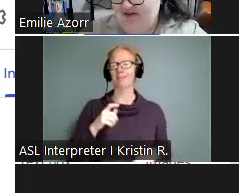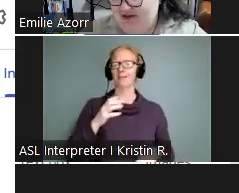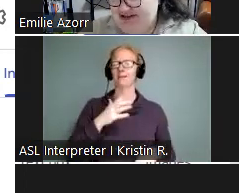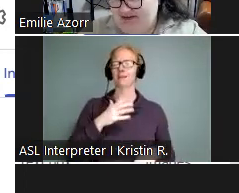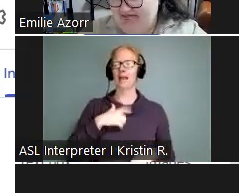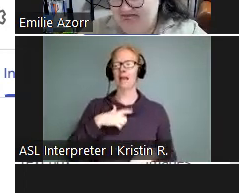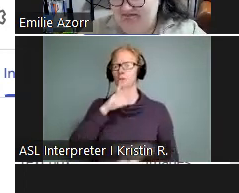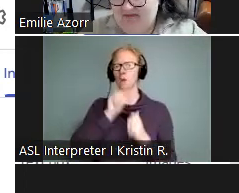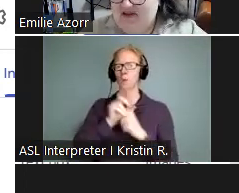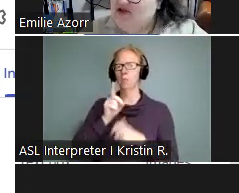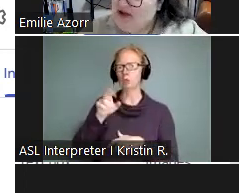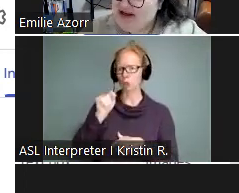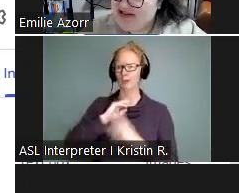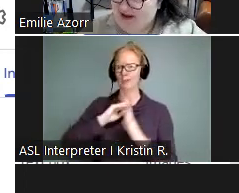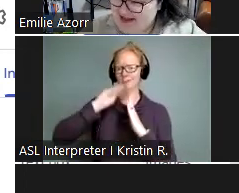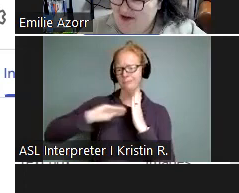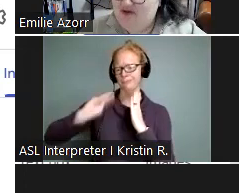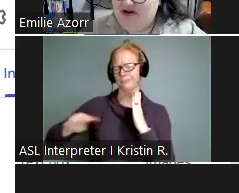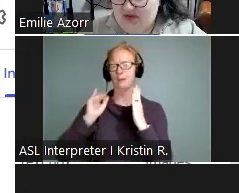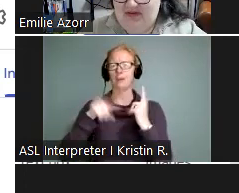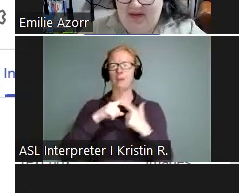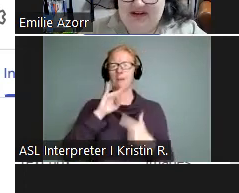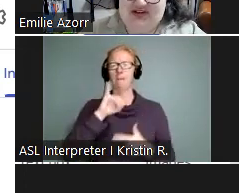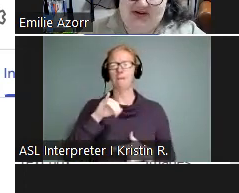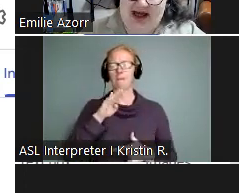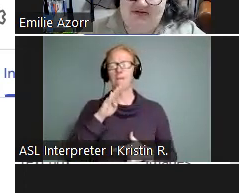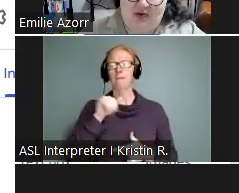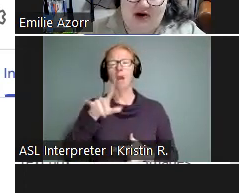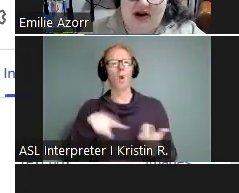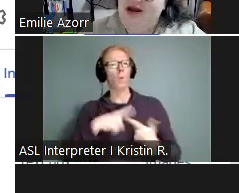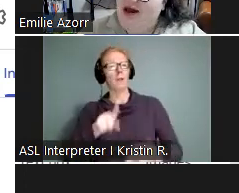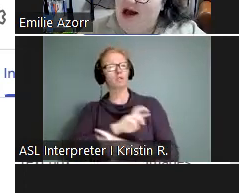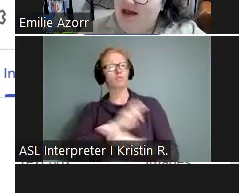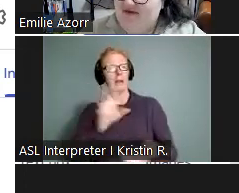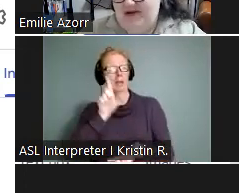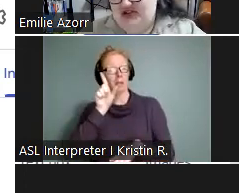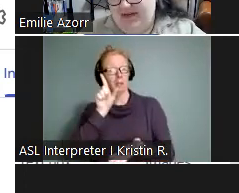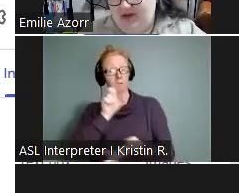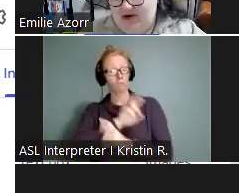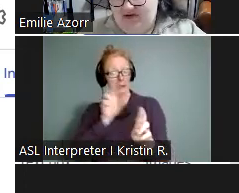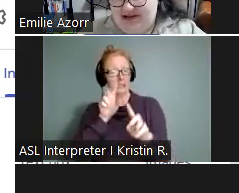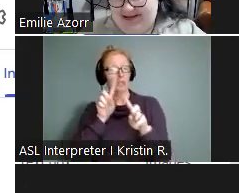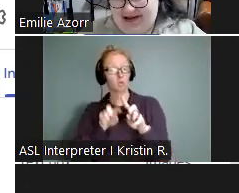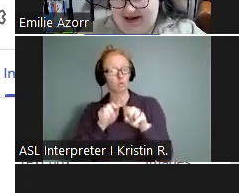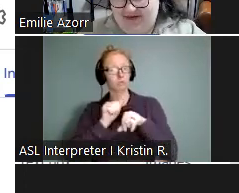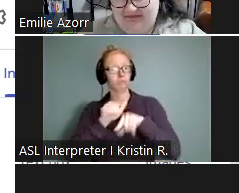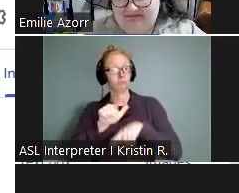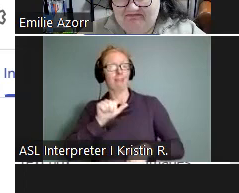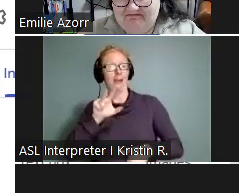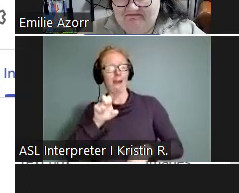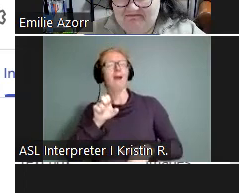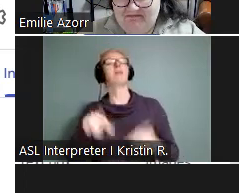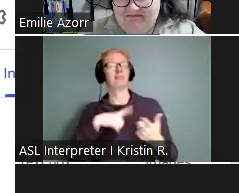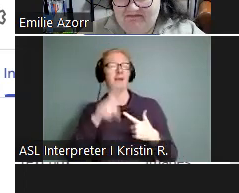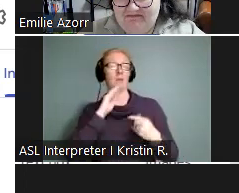with DART to fill this in. So you can expect that when it'll be published, and it'll have more information about the wonderful Lizzie McNeff.